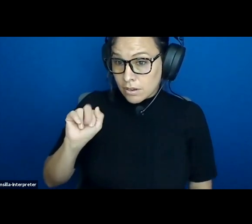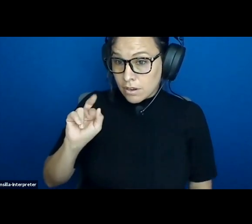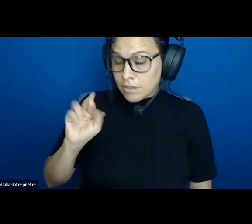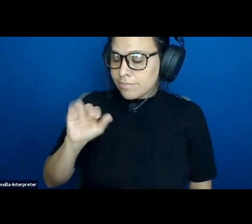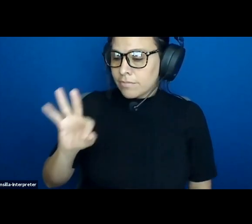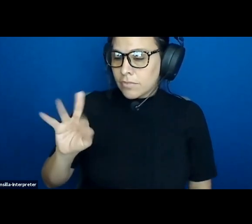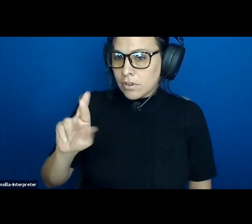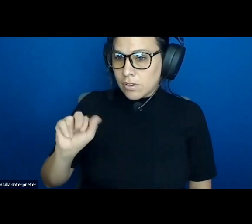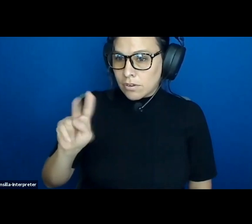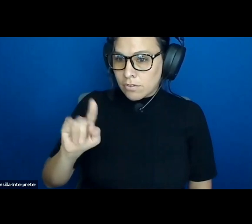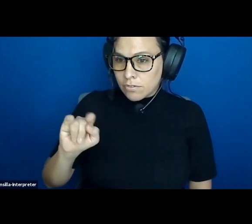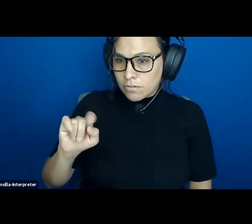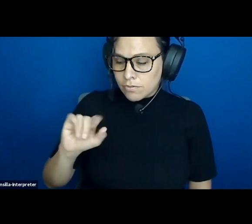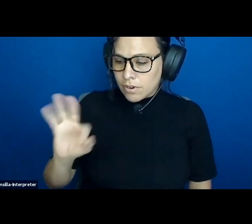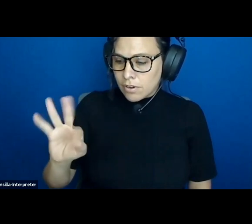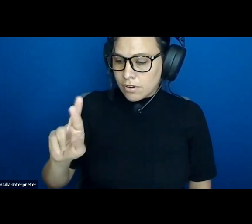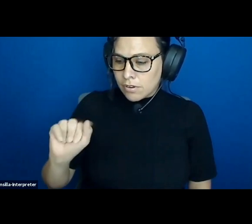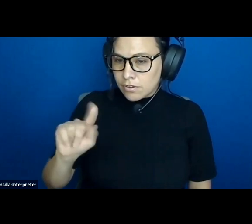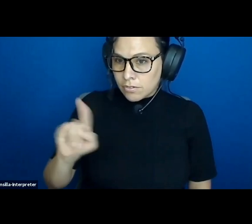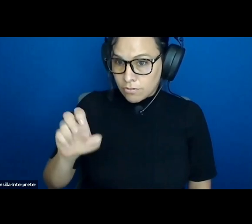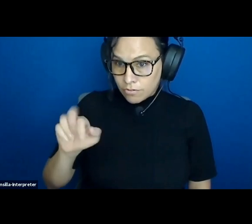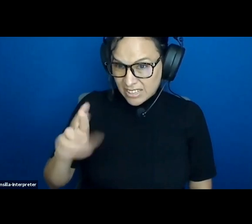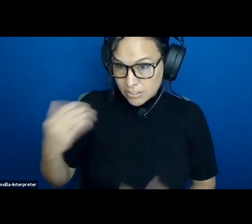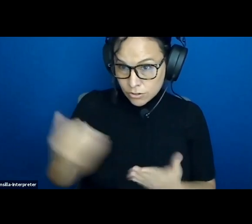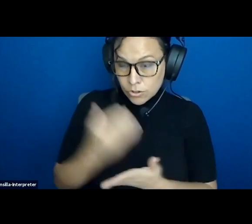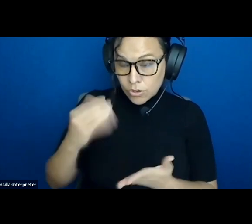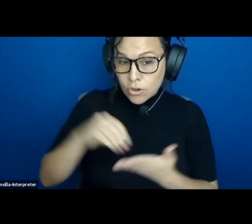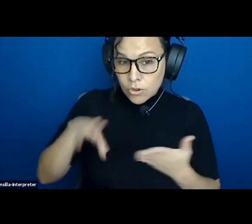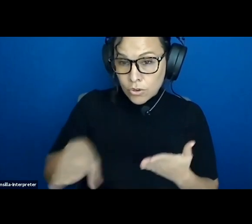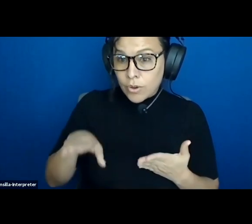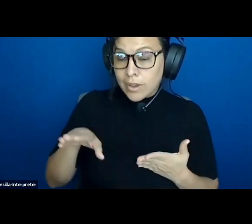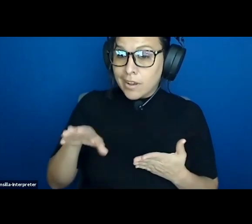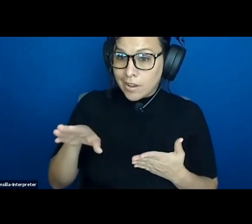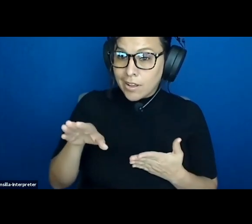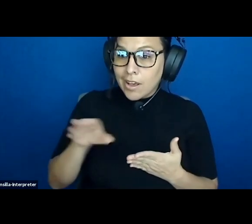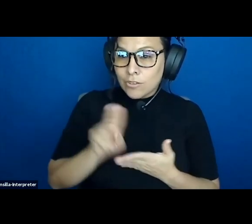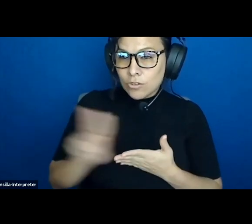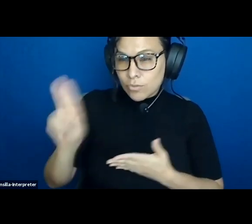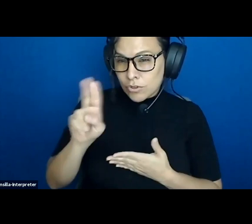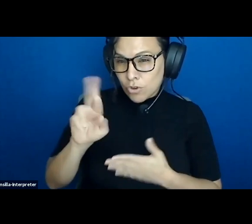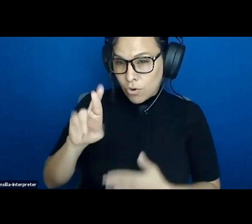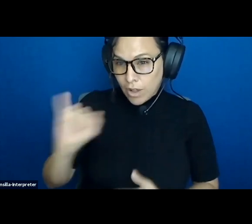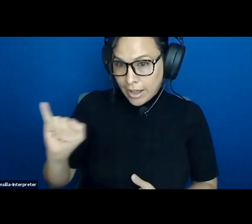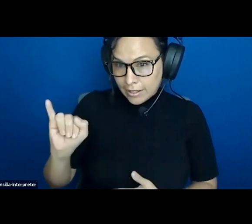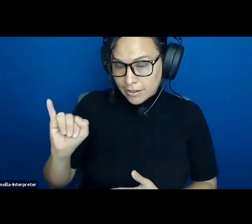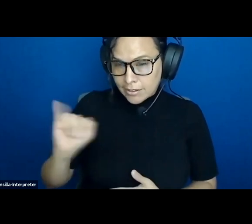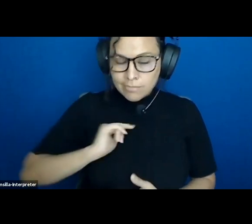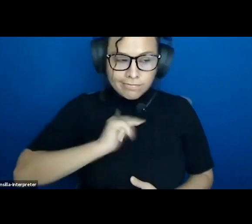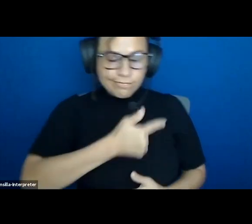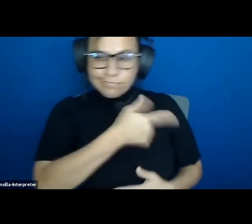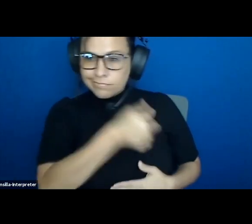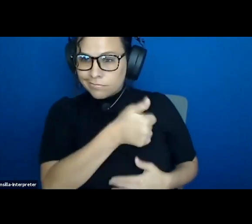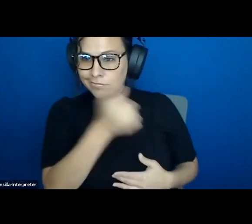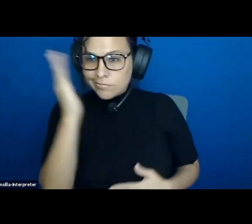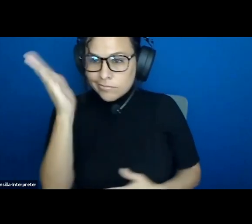a newly minted associate professor at the History of Rhode Island. I'm going to let them do further introductions, and get us